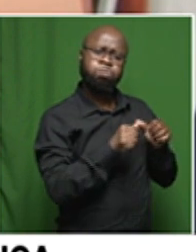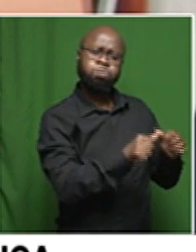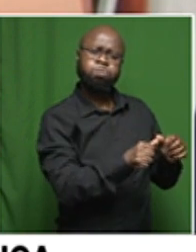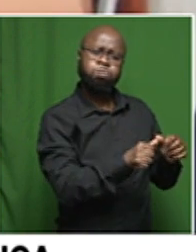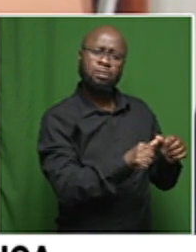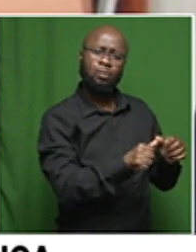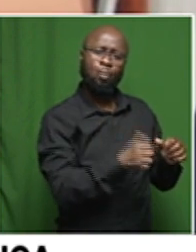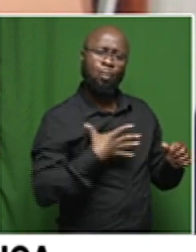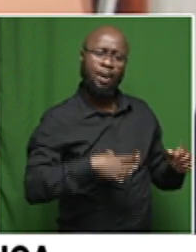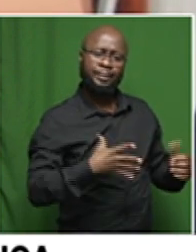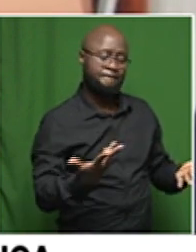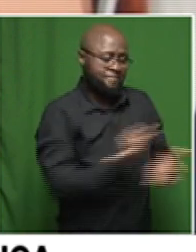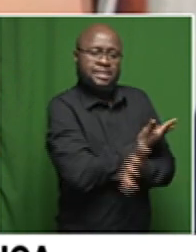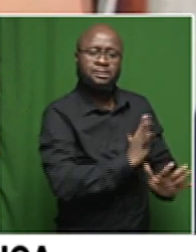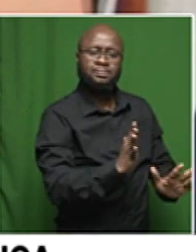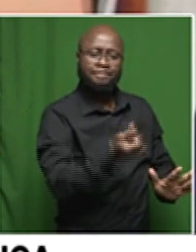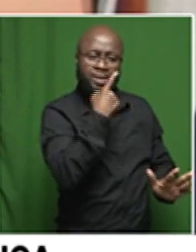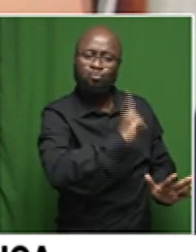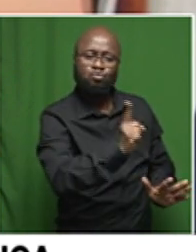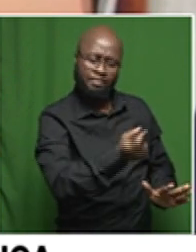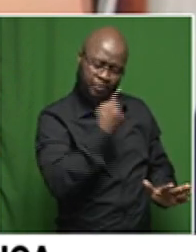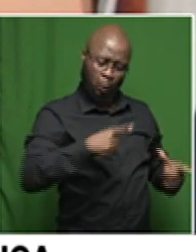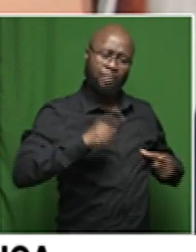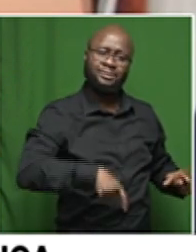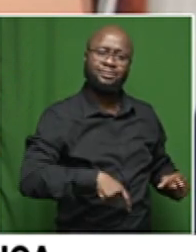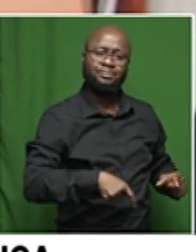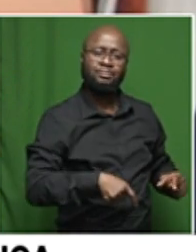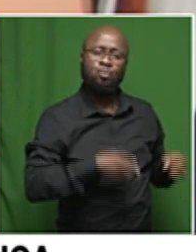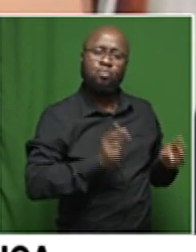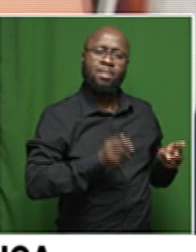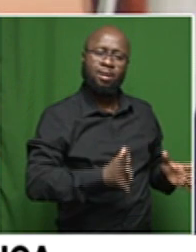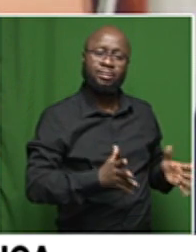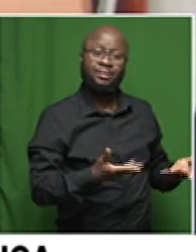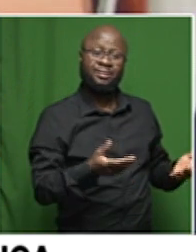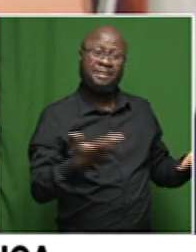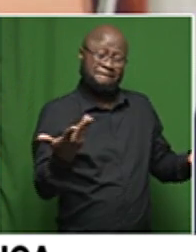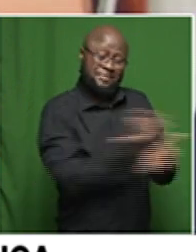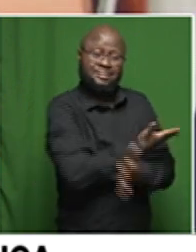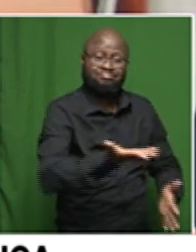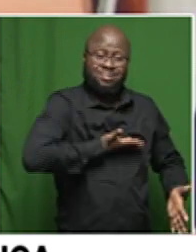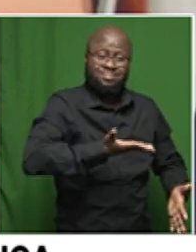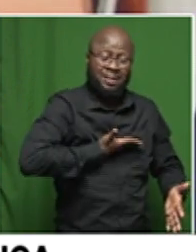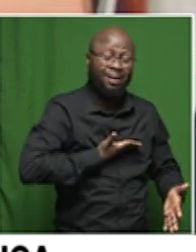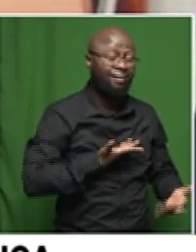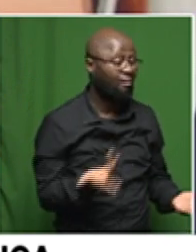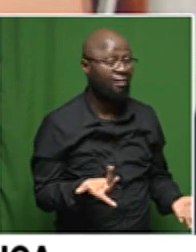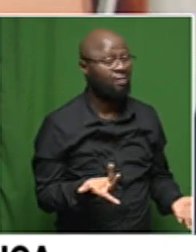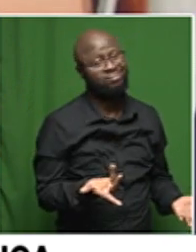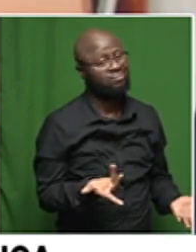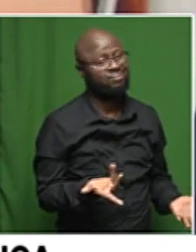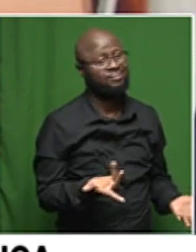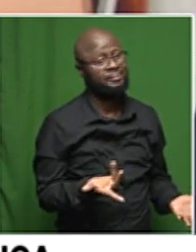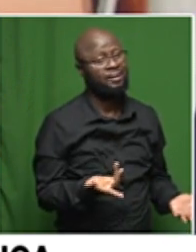That's point number one. We want to keep it normal. So if they skip the medication, there is no doubling that will happen. They